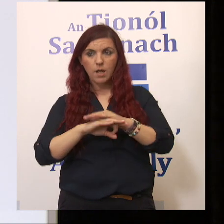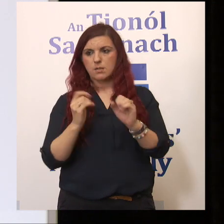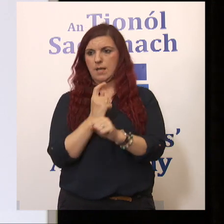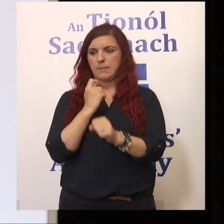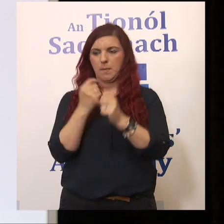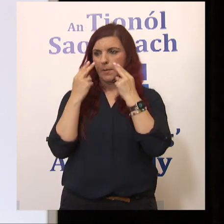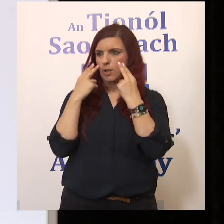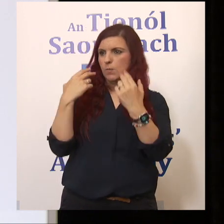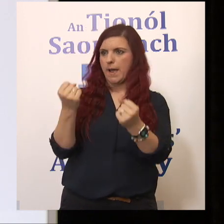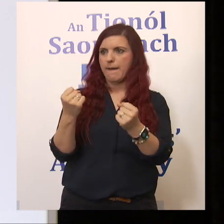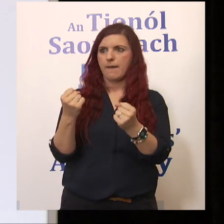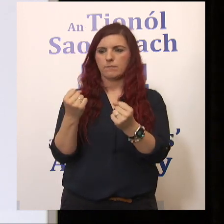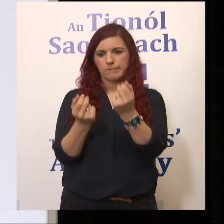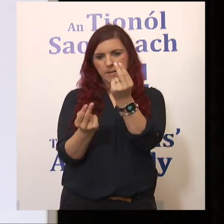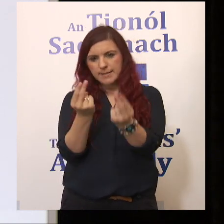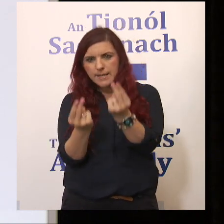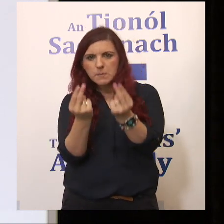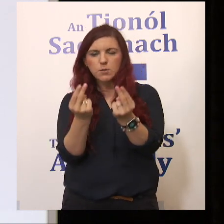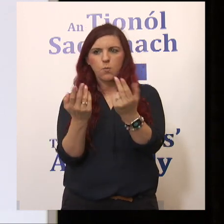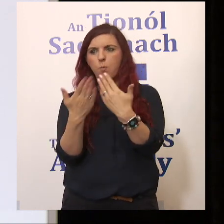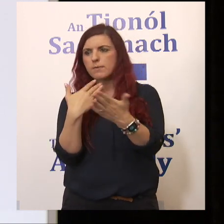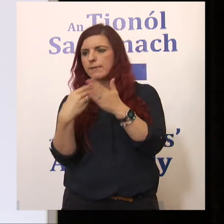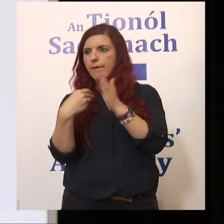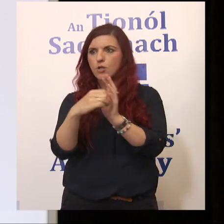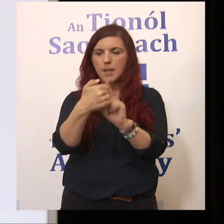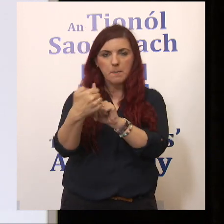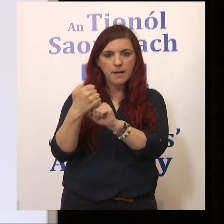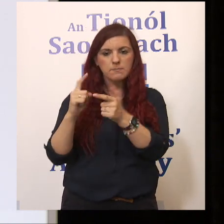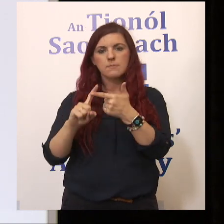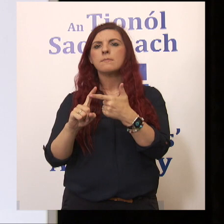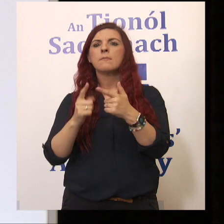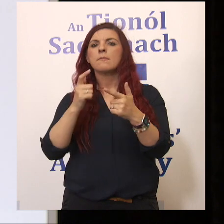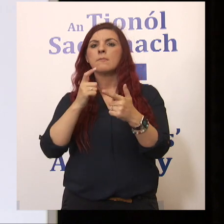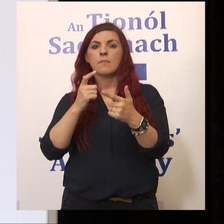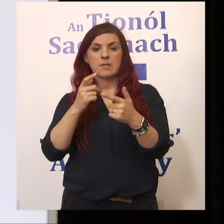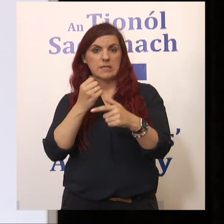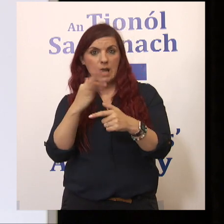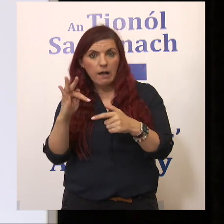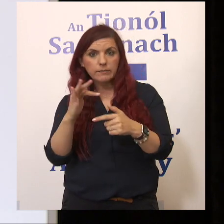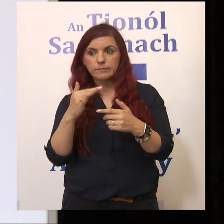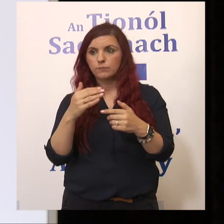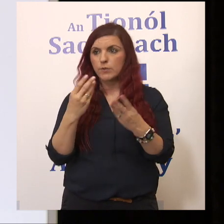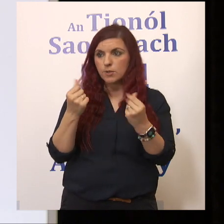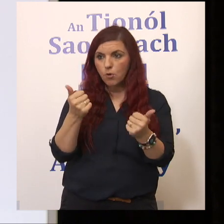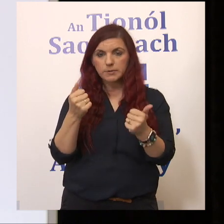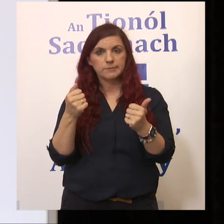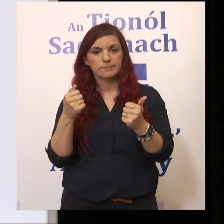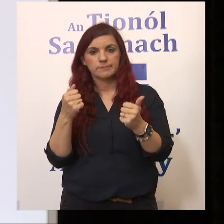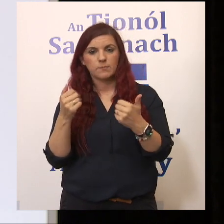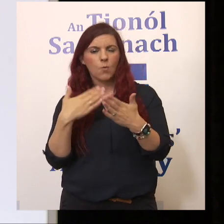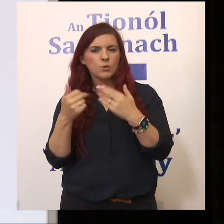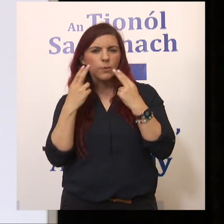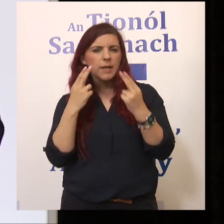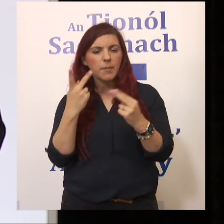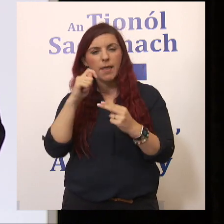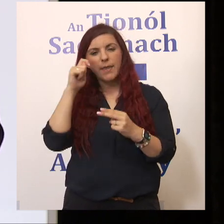by an assessment of what are the financial implications, what are the personnel implications around new responsibilities being devolved. But I think